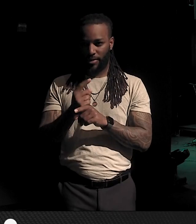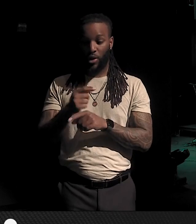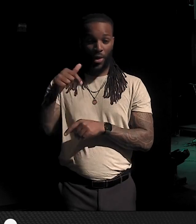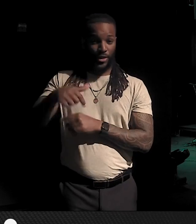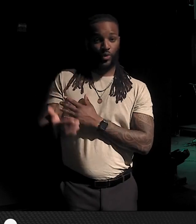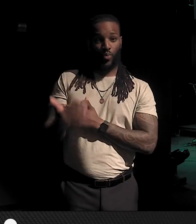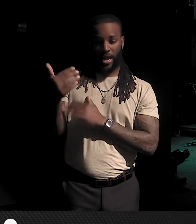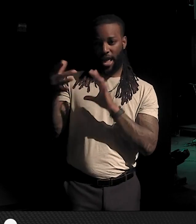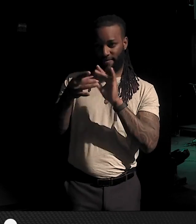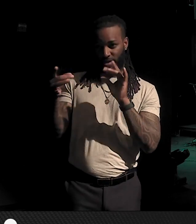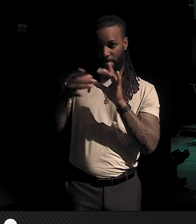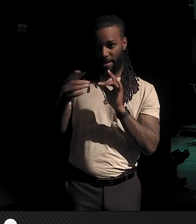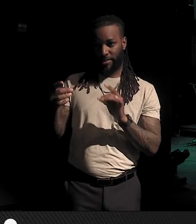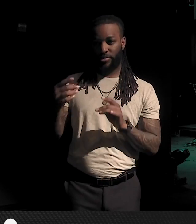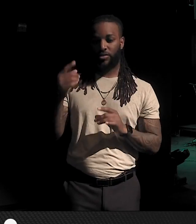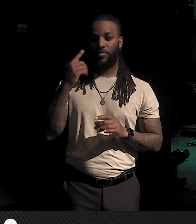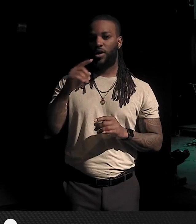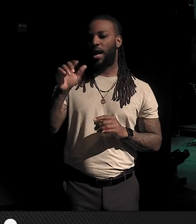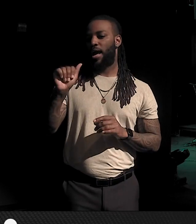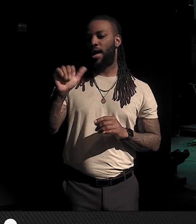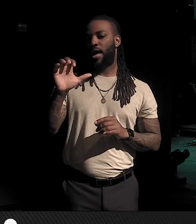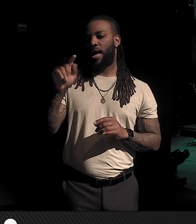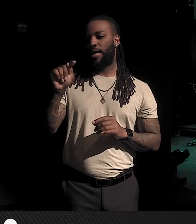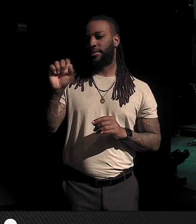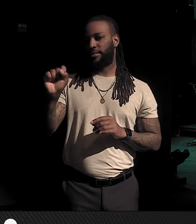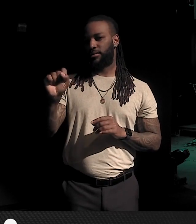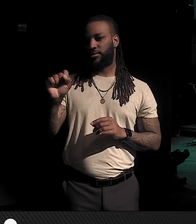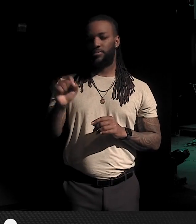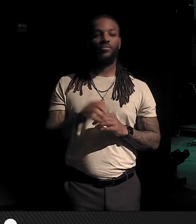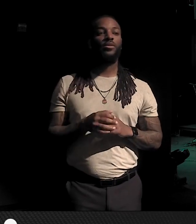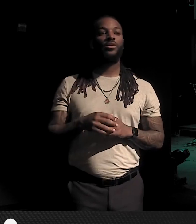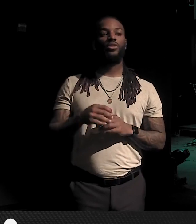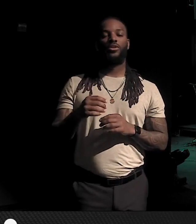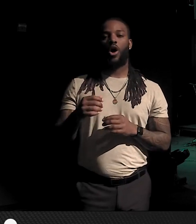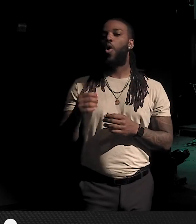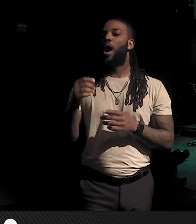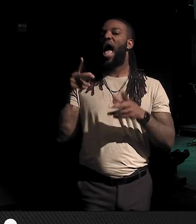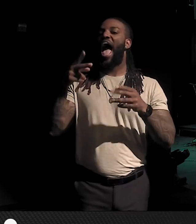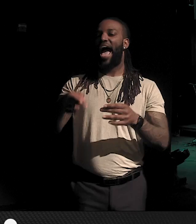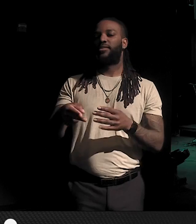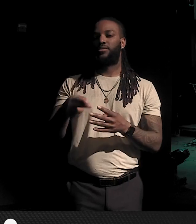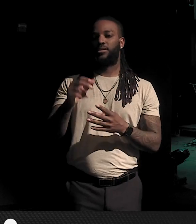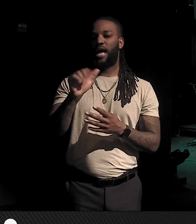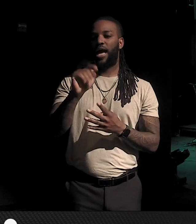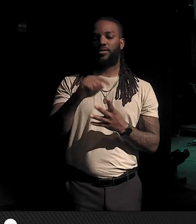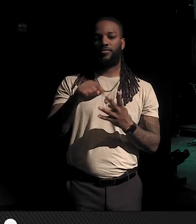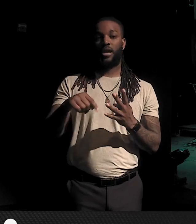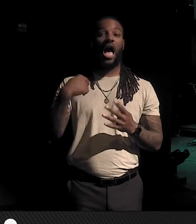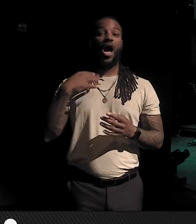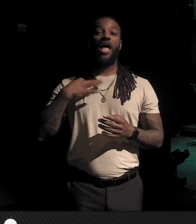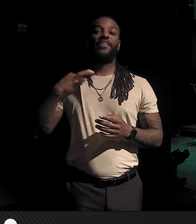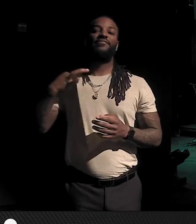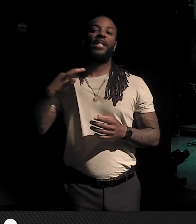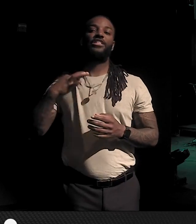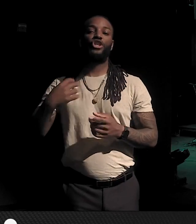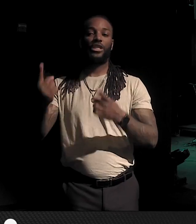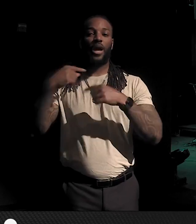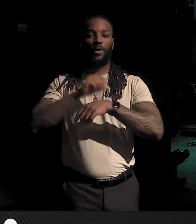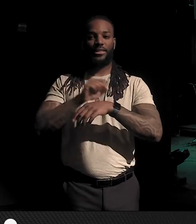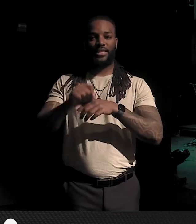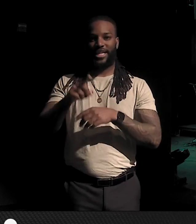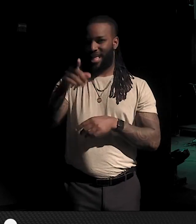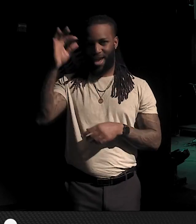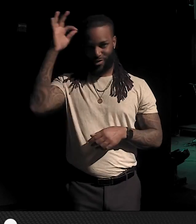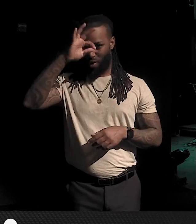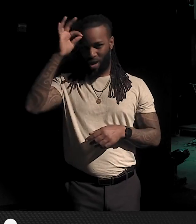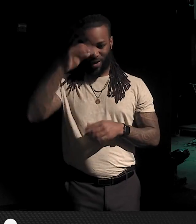I have a message in four acts. And for the first act, I asked for some volunteers to come on stage. They literally have no idea